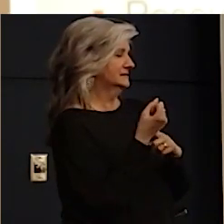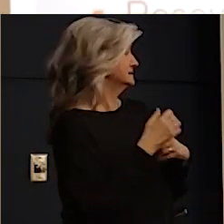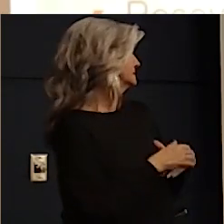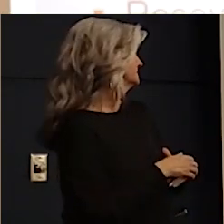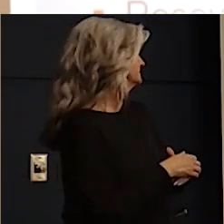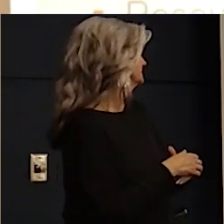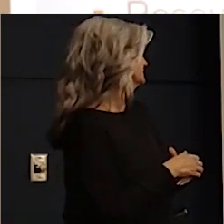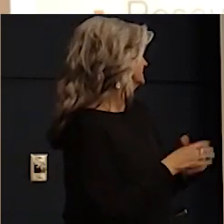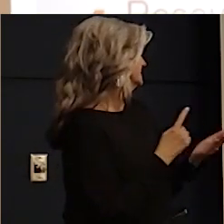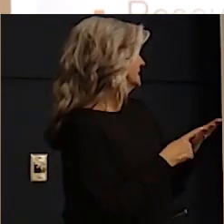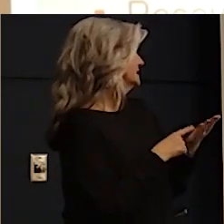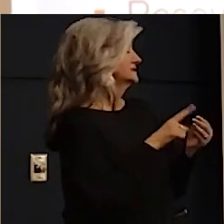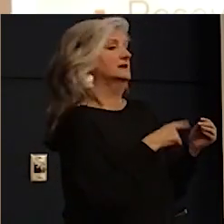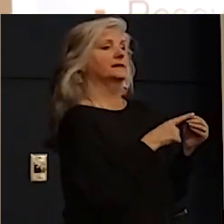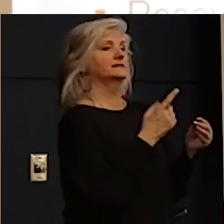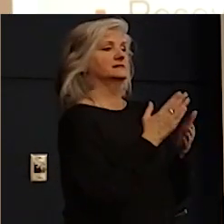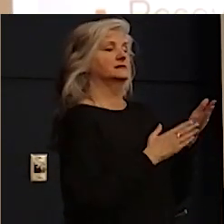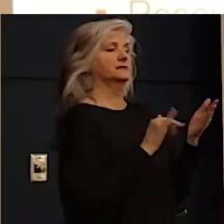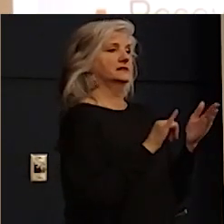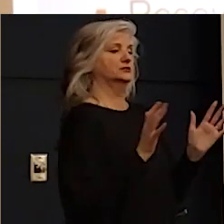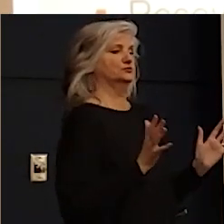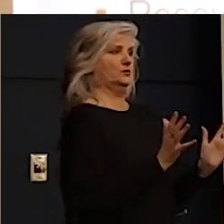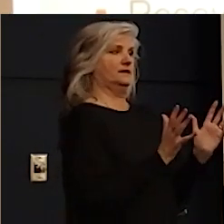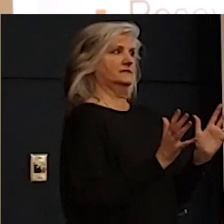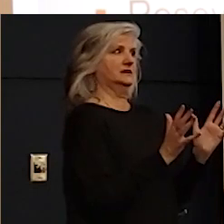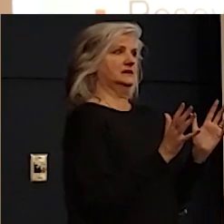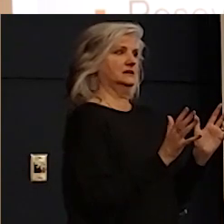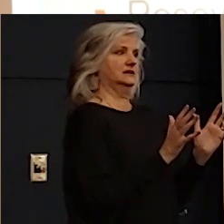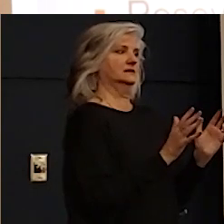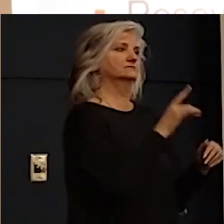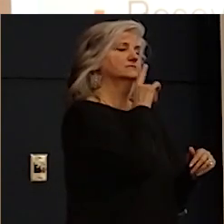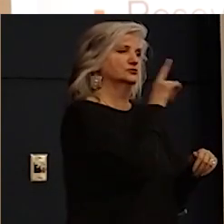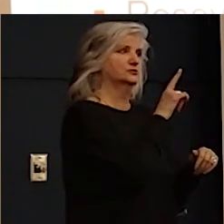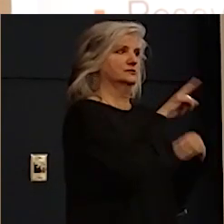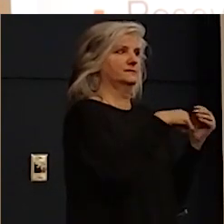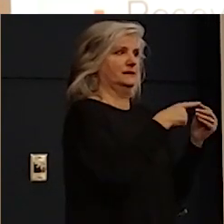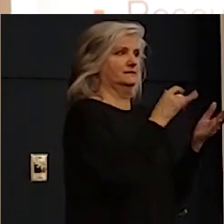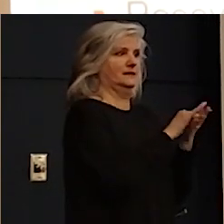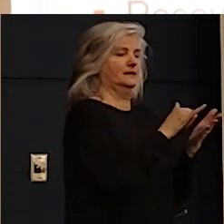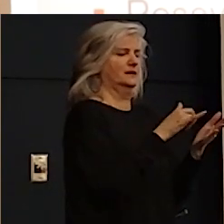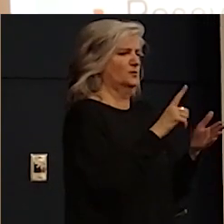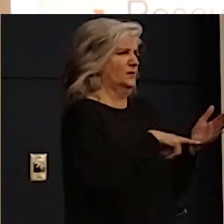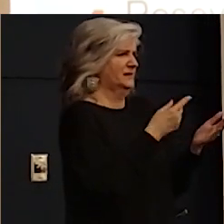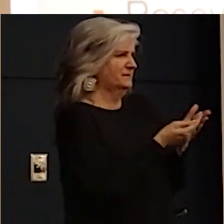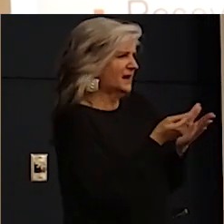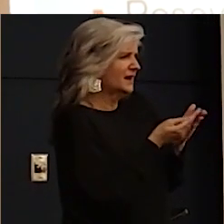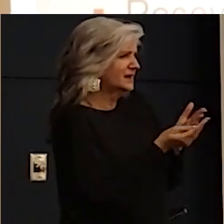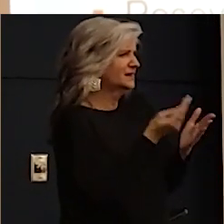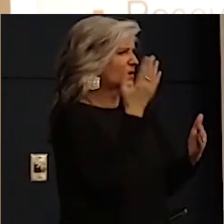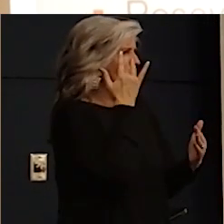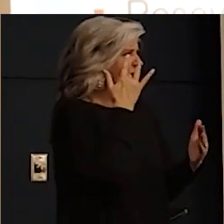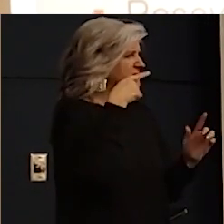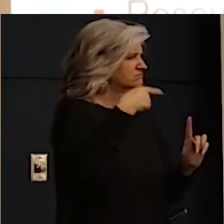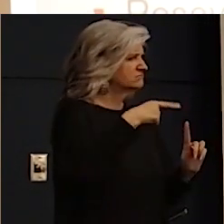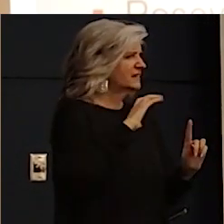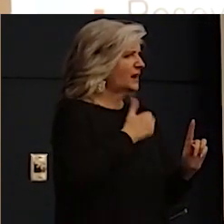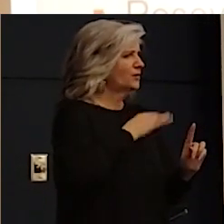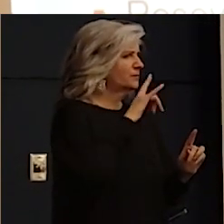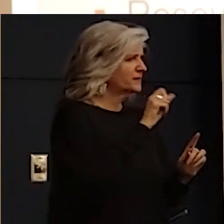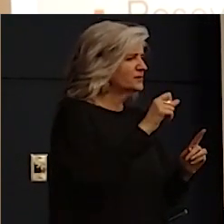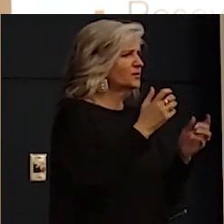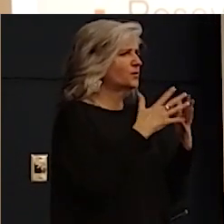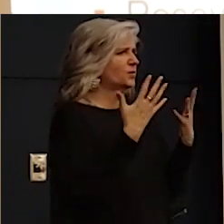Let's talk a little bit about what are some of the driving factors of this rate case. What are they buying? Why is it, you know, hitting our bills? Why is it costing us so